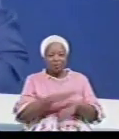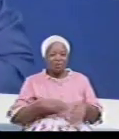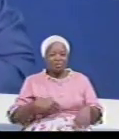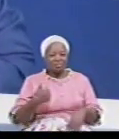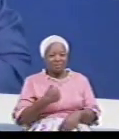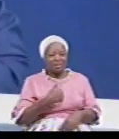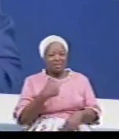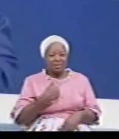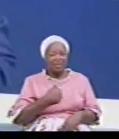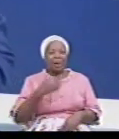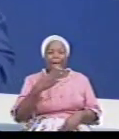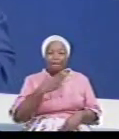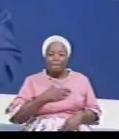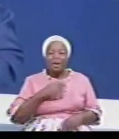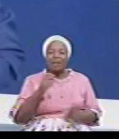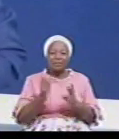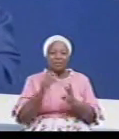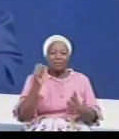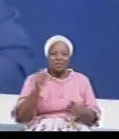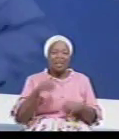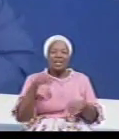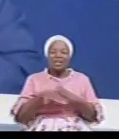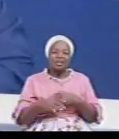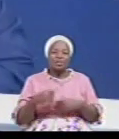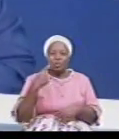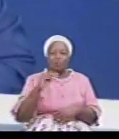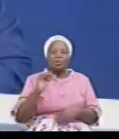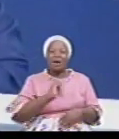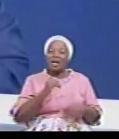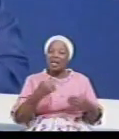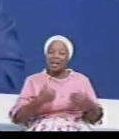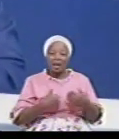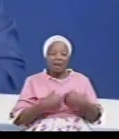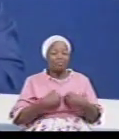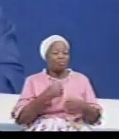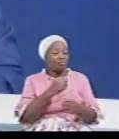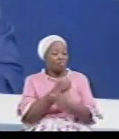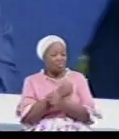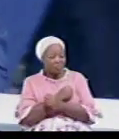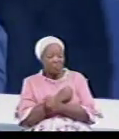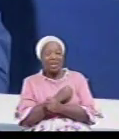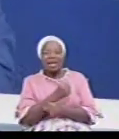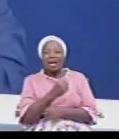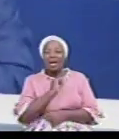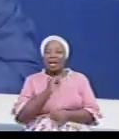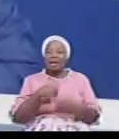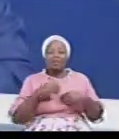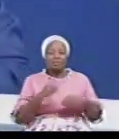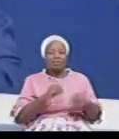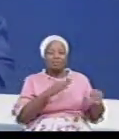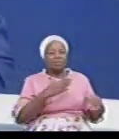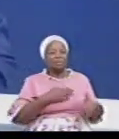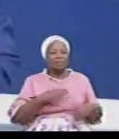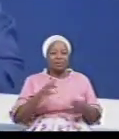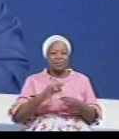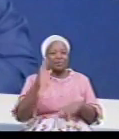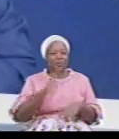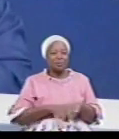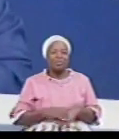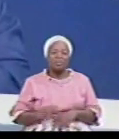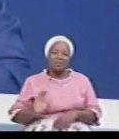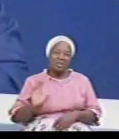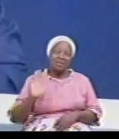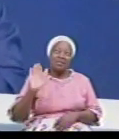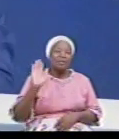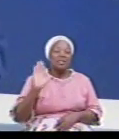my elect, in whom my soul delighted. I have put my spirit upon him. He shall